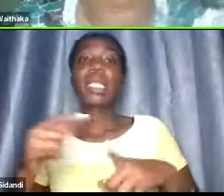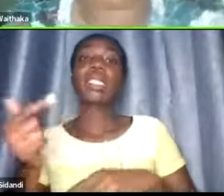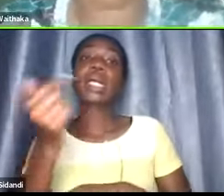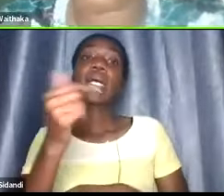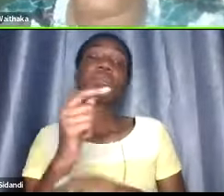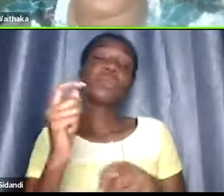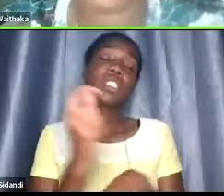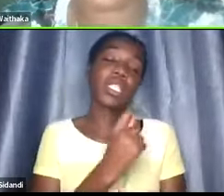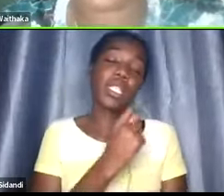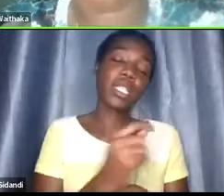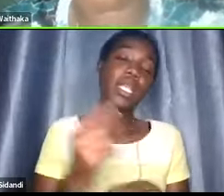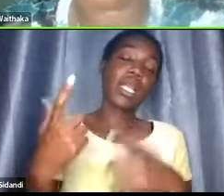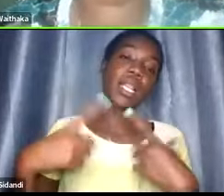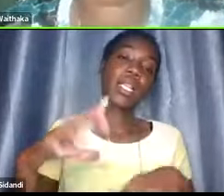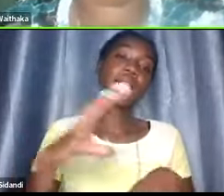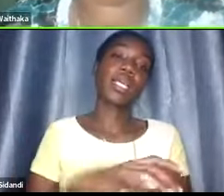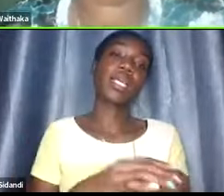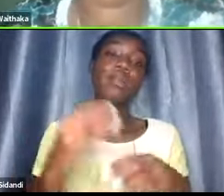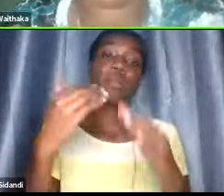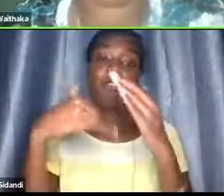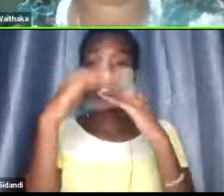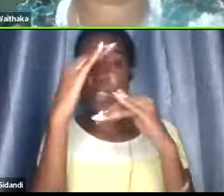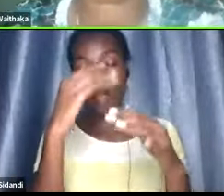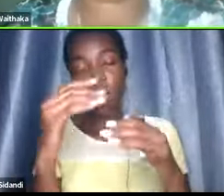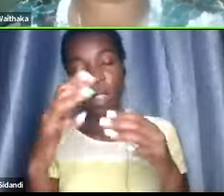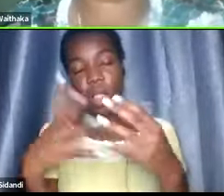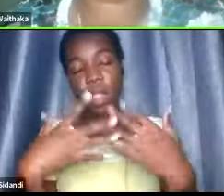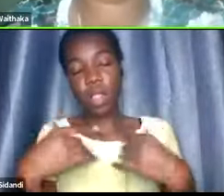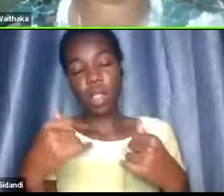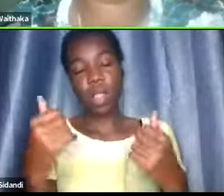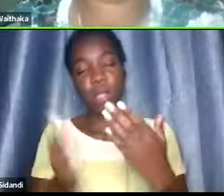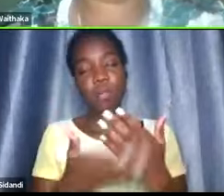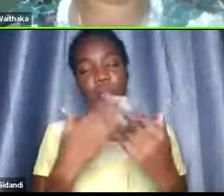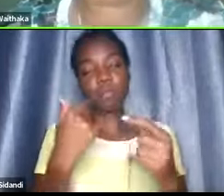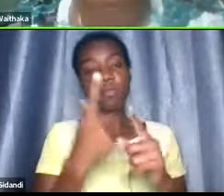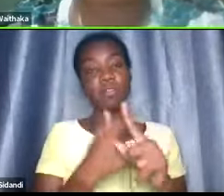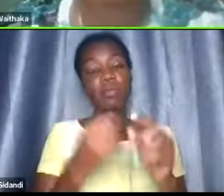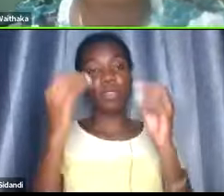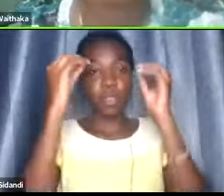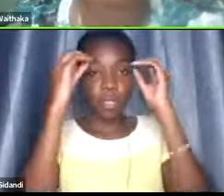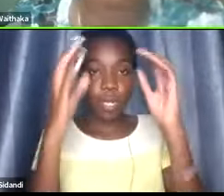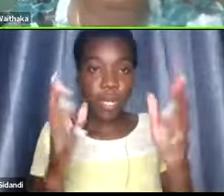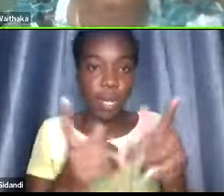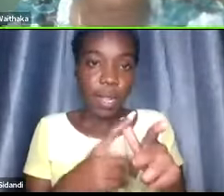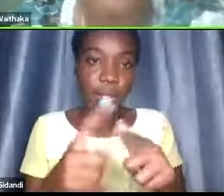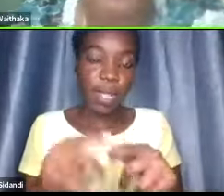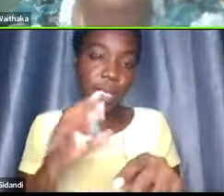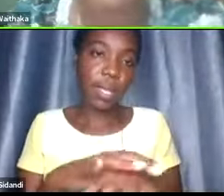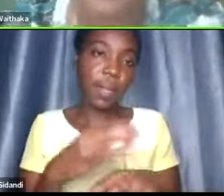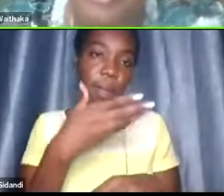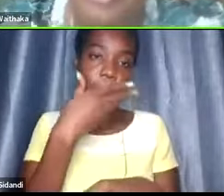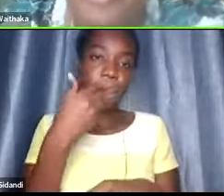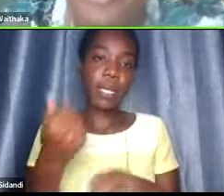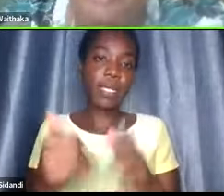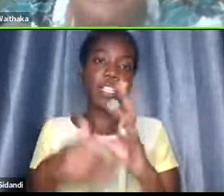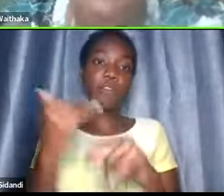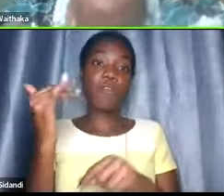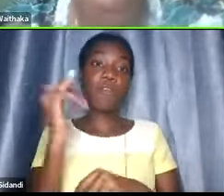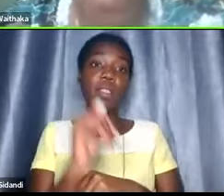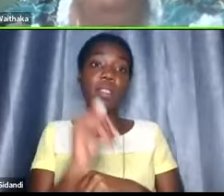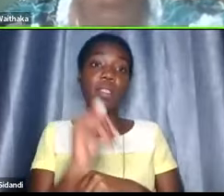let them get professionals, get professional help for your students so that we may get the best out of them. So thank you very